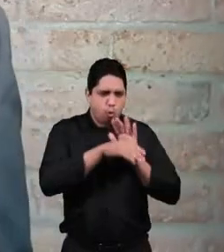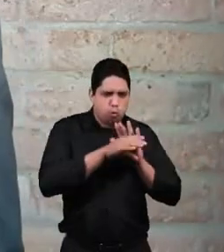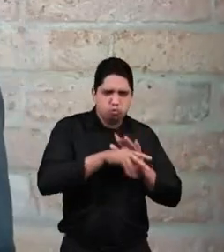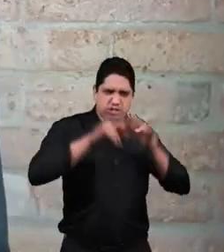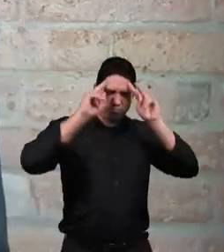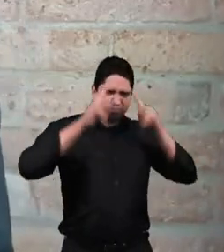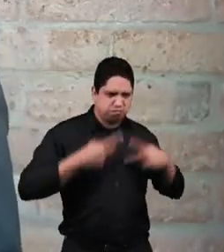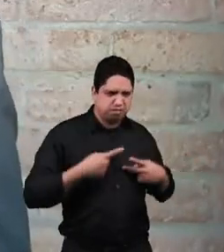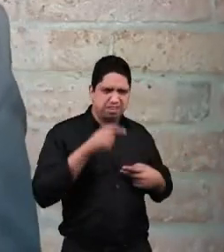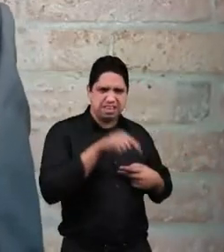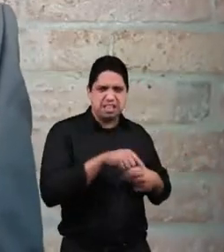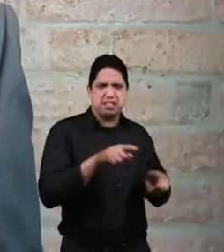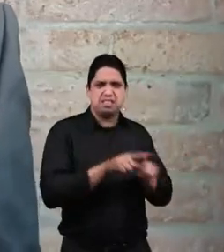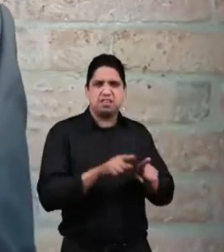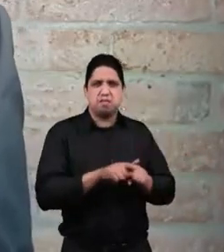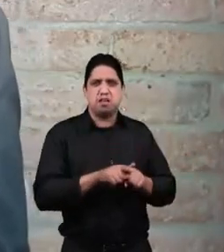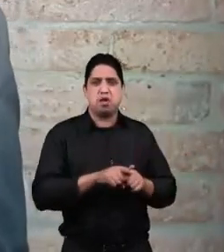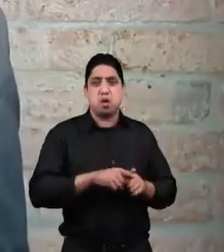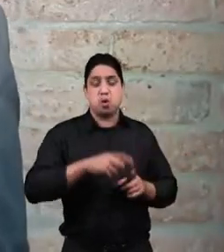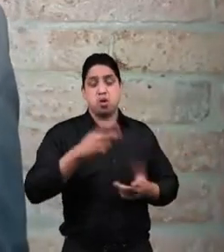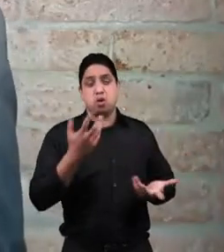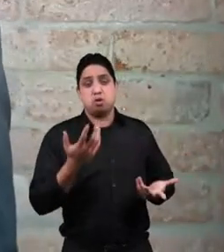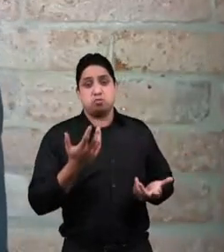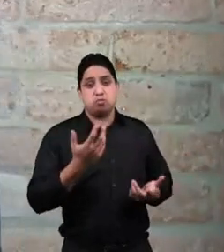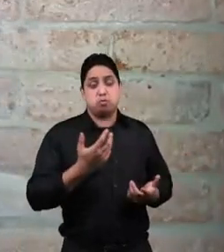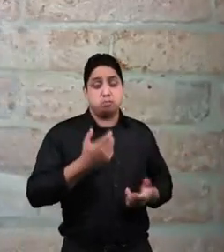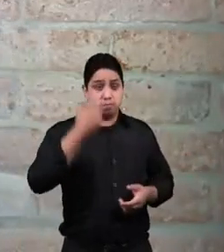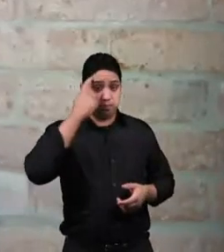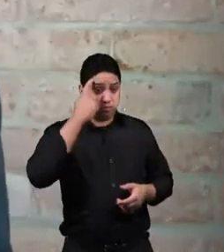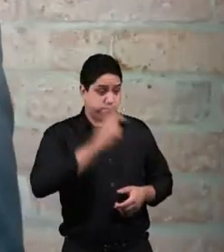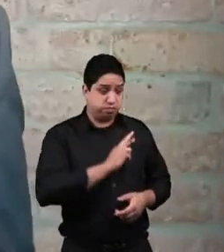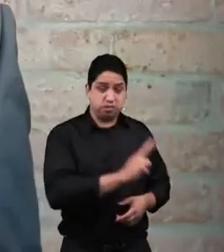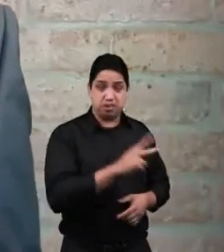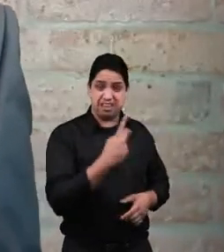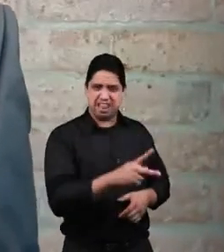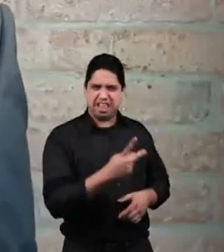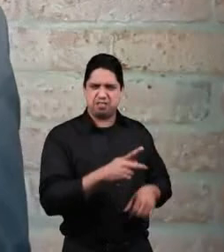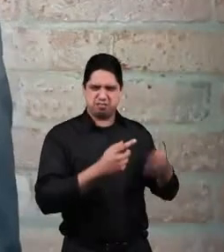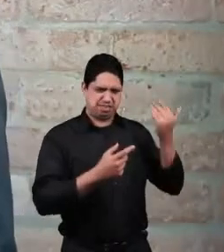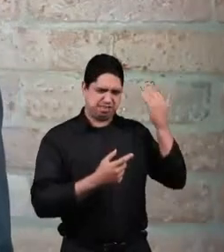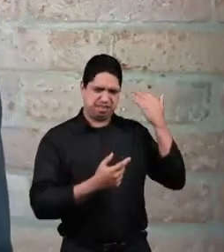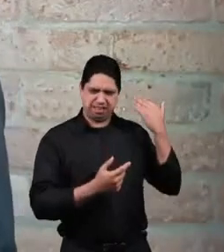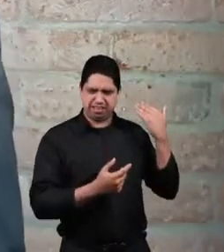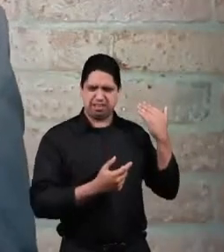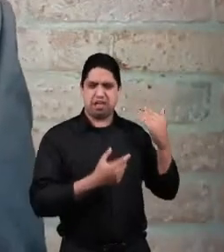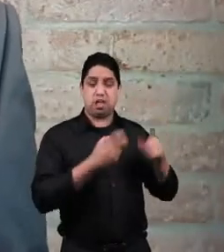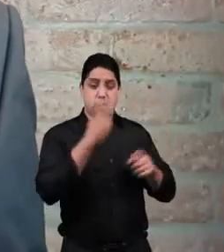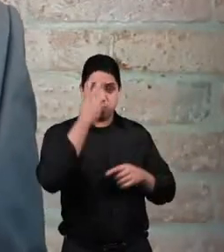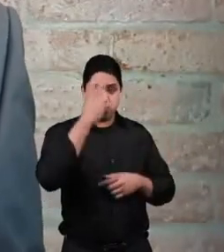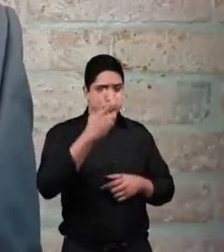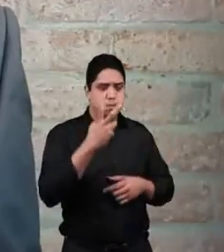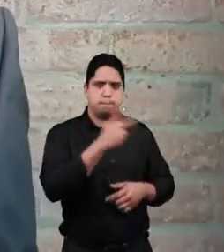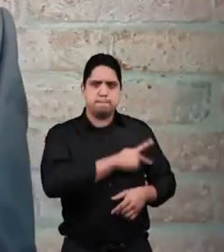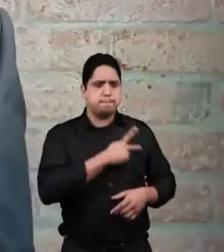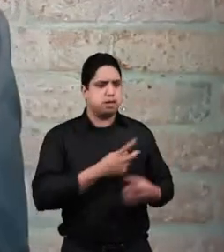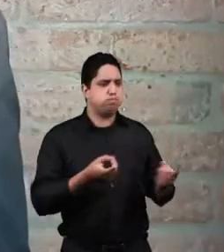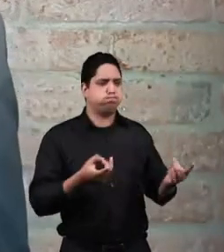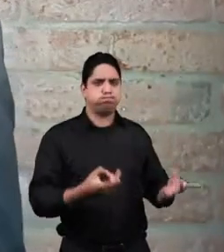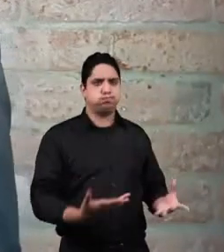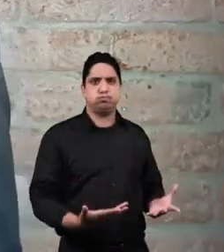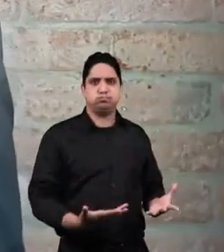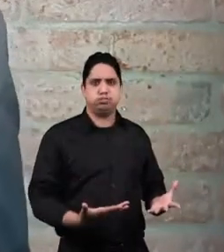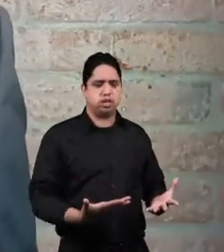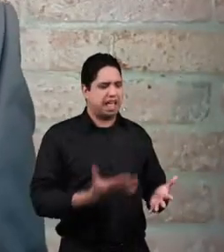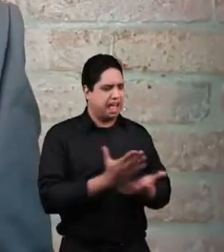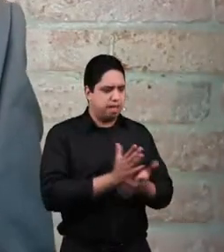reasons, and he broke himself off, brethren, from his religious beliefs, from the culture